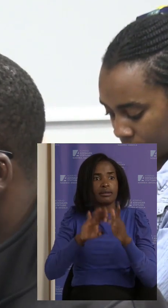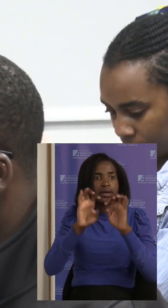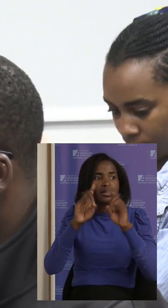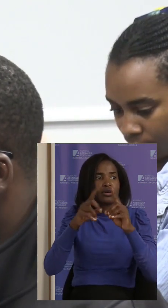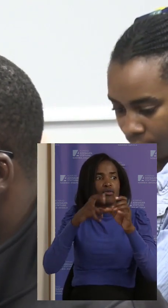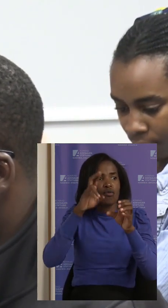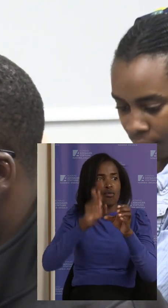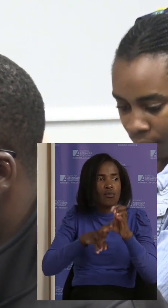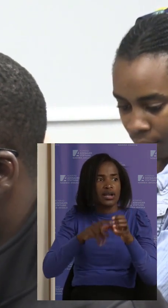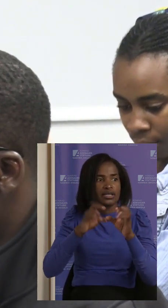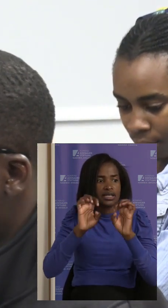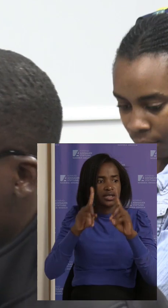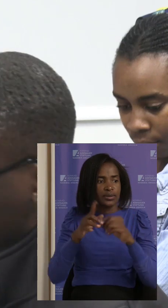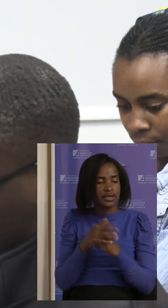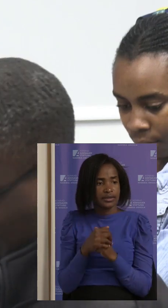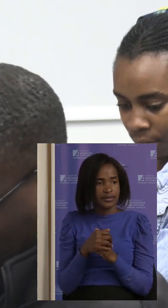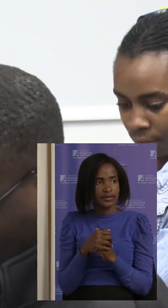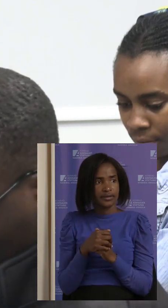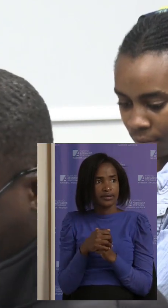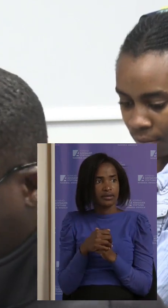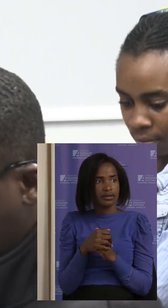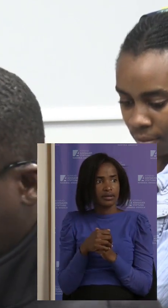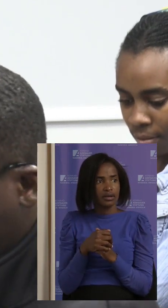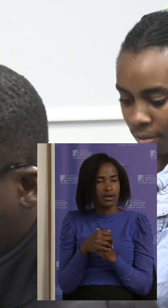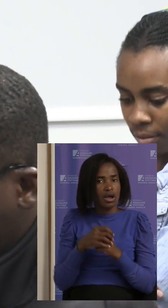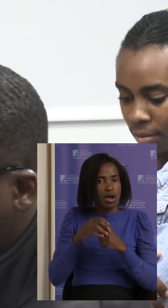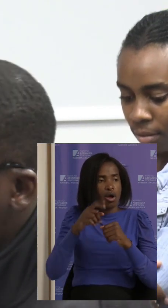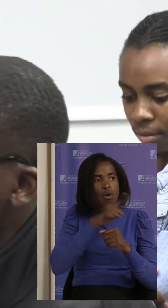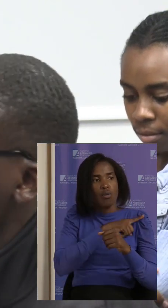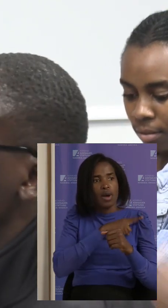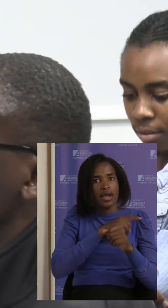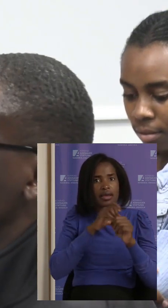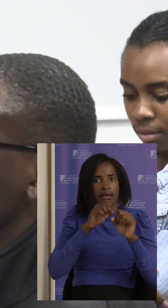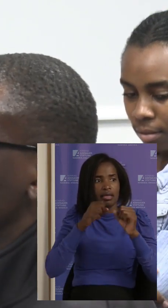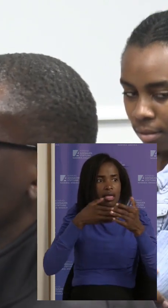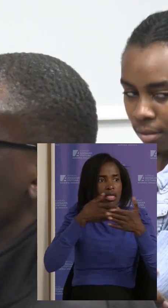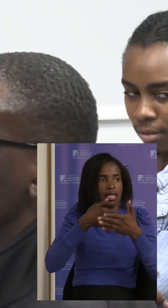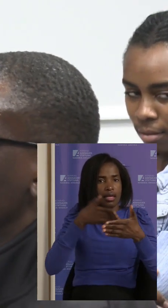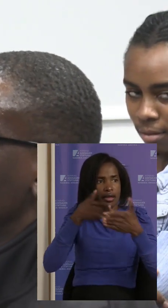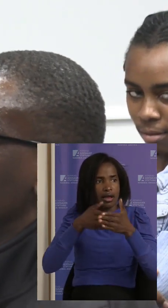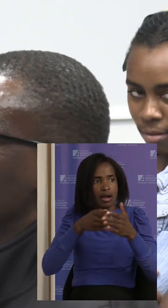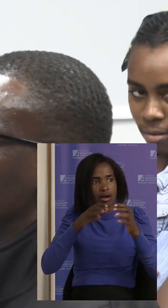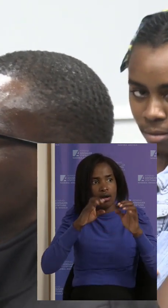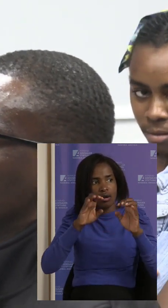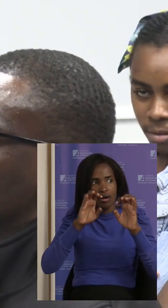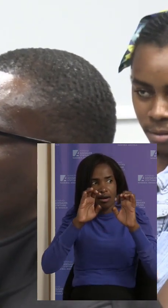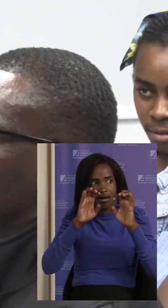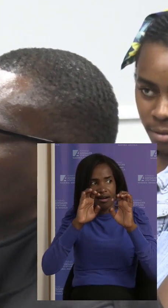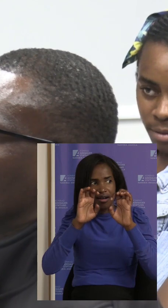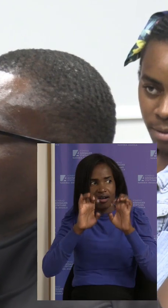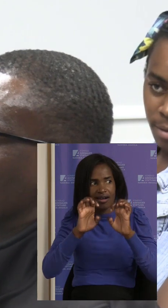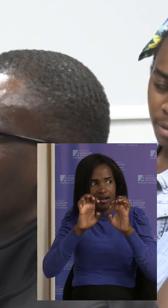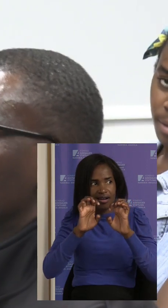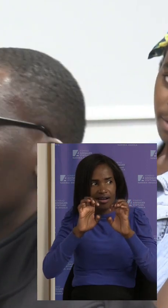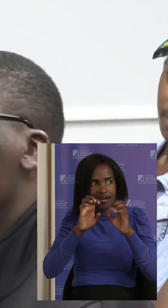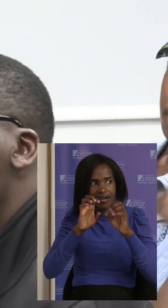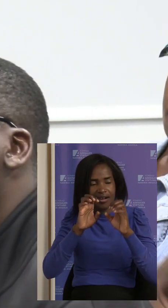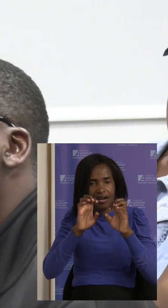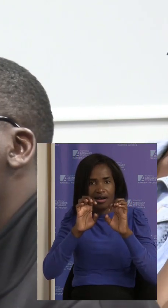education, the obstacles to quality education, and factors that affect